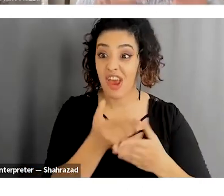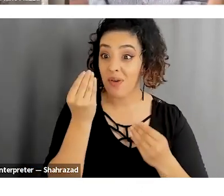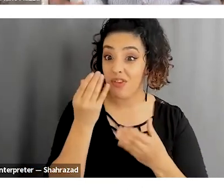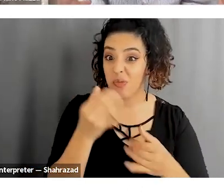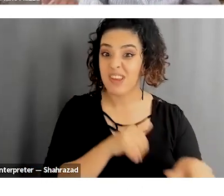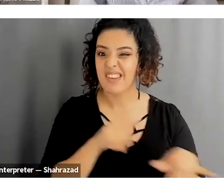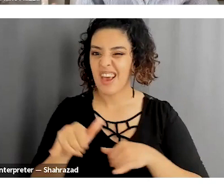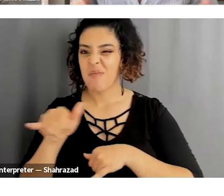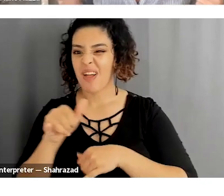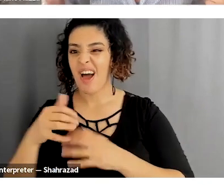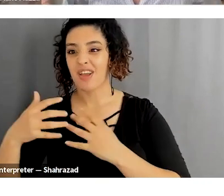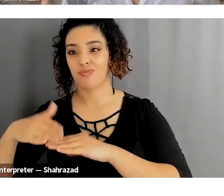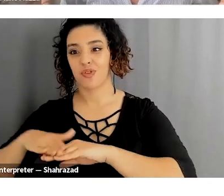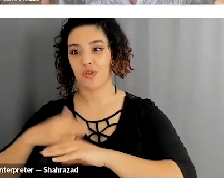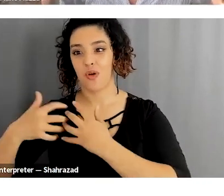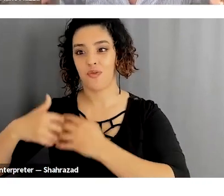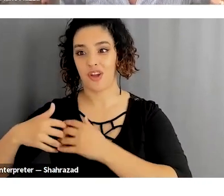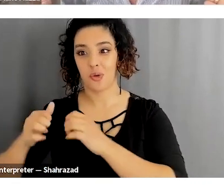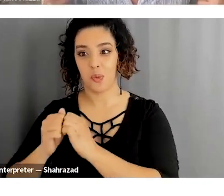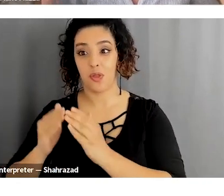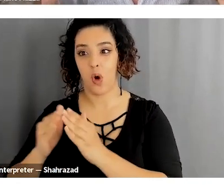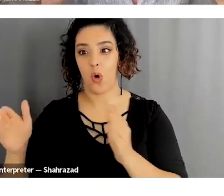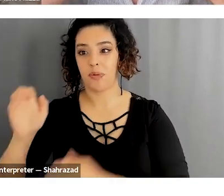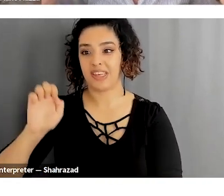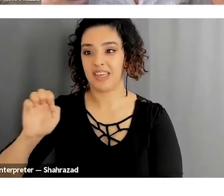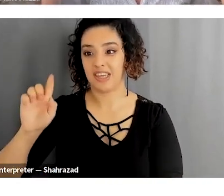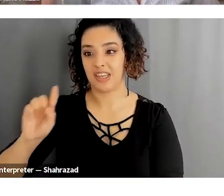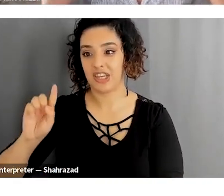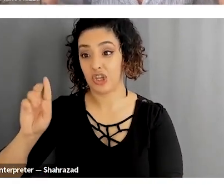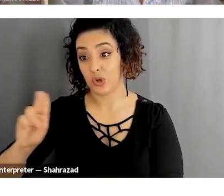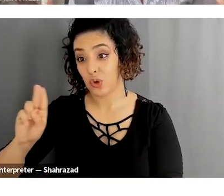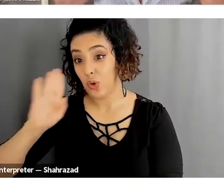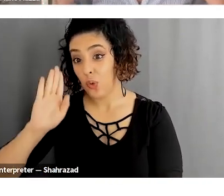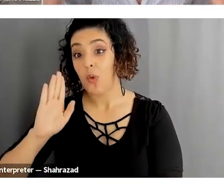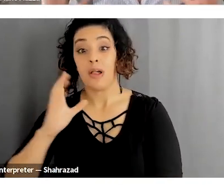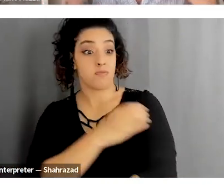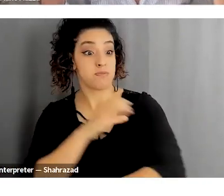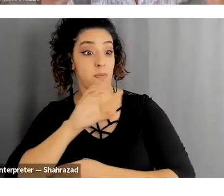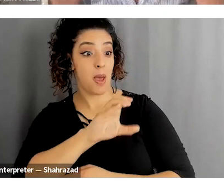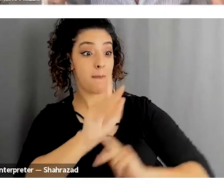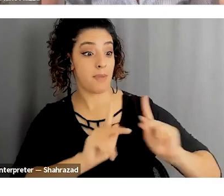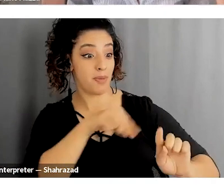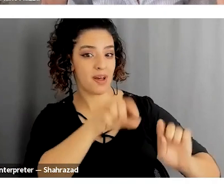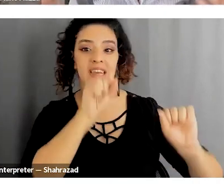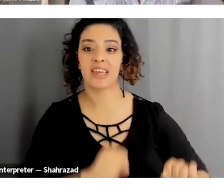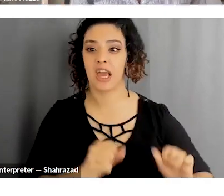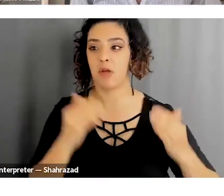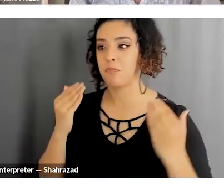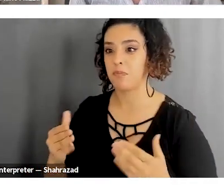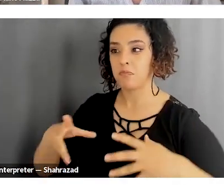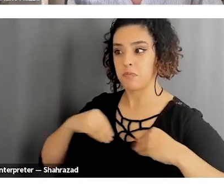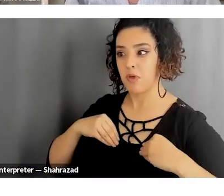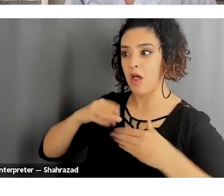Factory does, like with OpenEDU, because it helps empower people to make smarter, more sustainable, circular decisions for